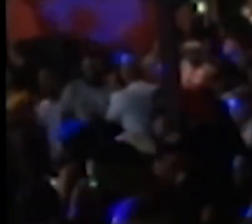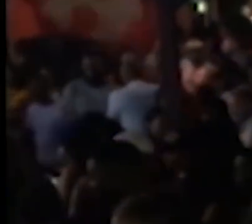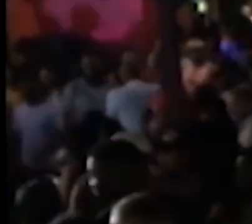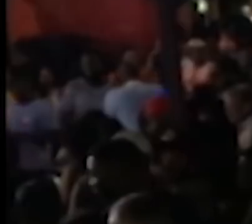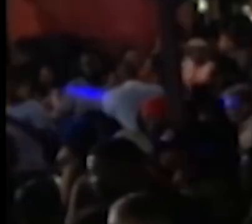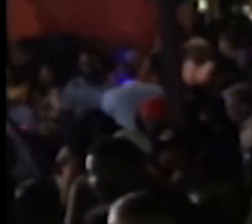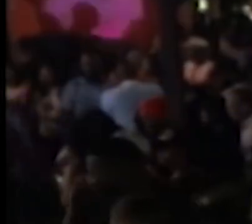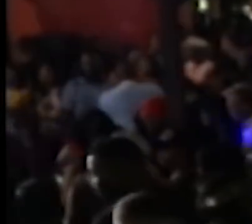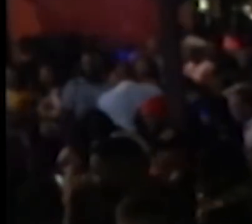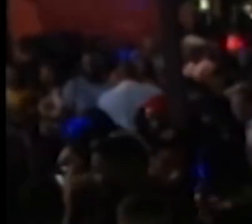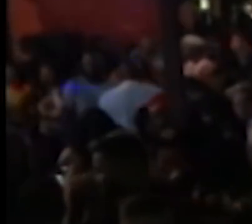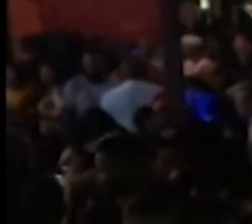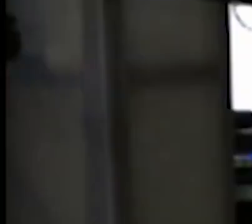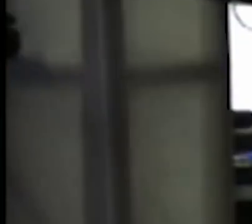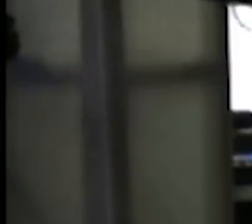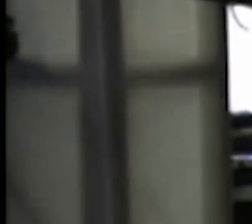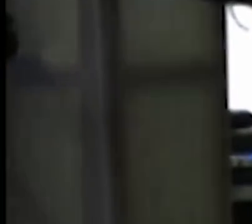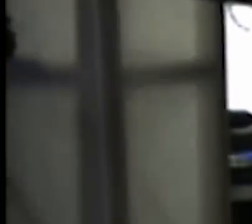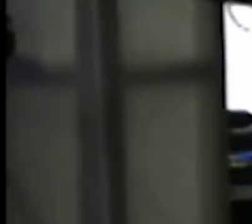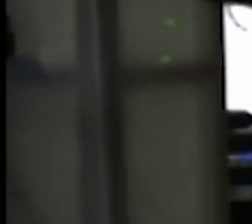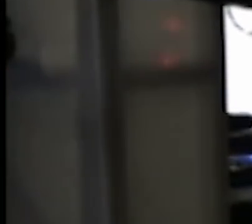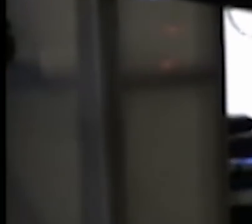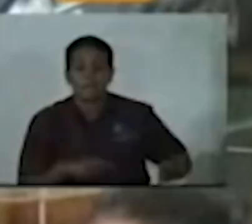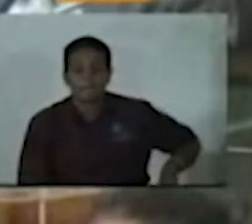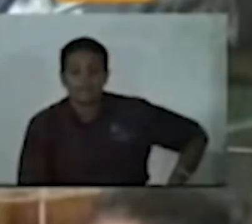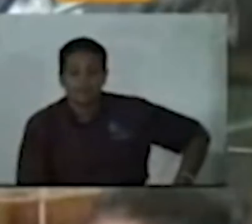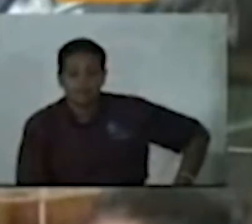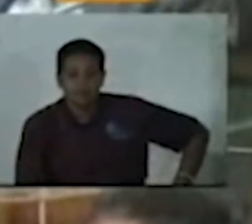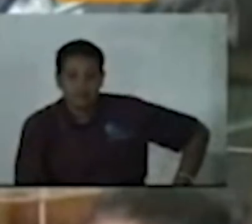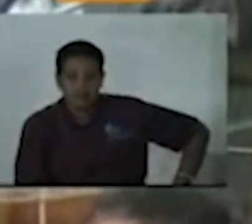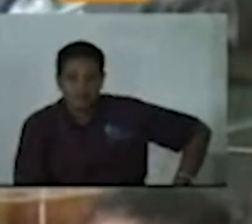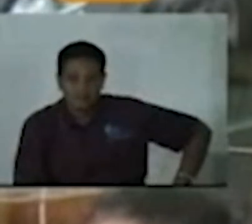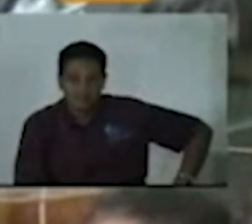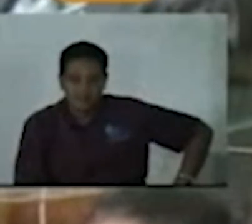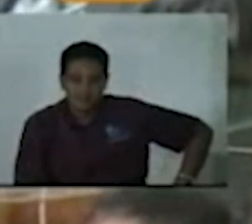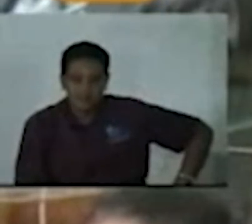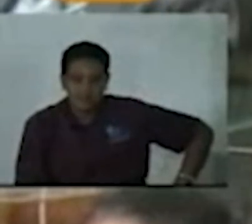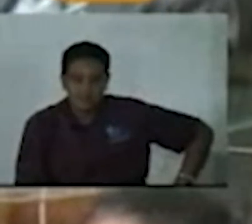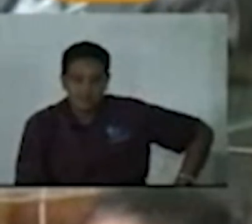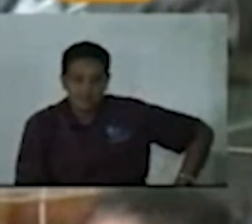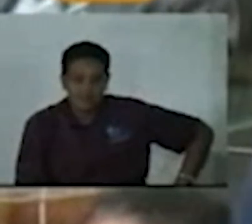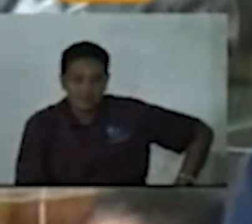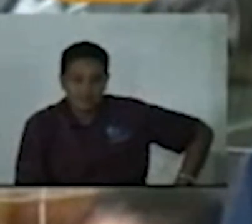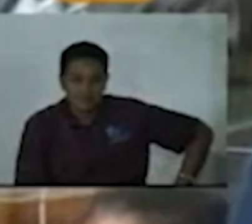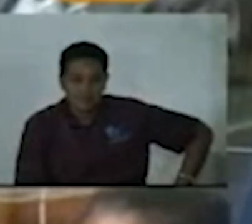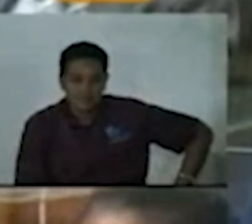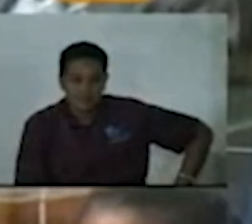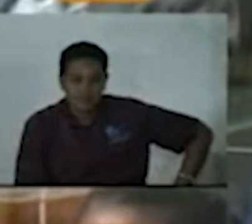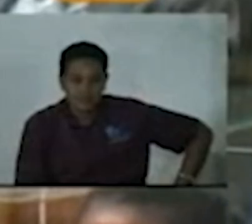robins, outdoor concerts, outdoor parties, and community events. The organizers